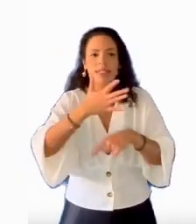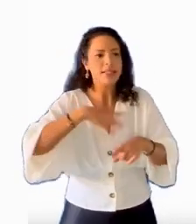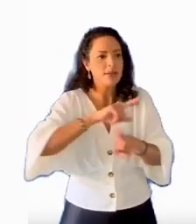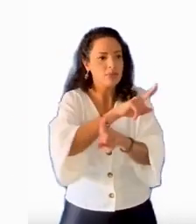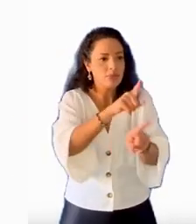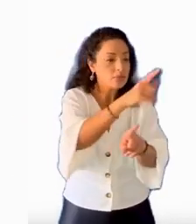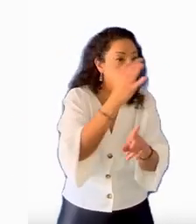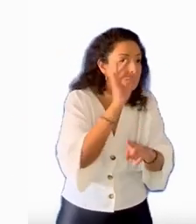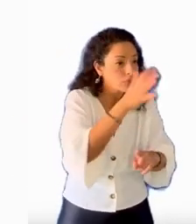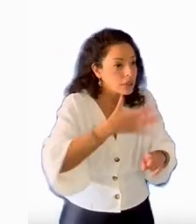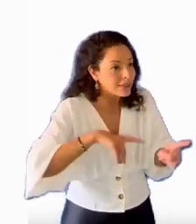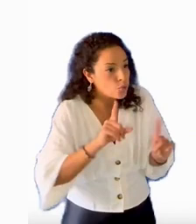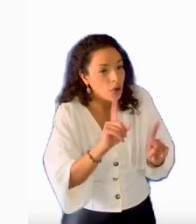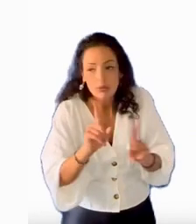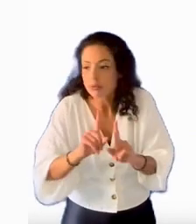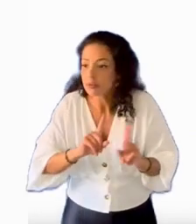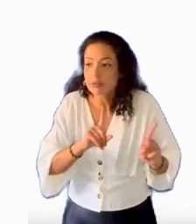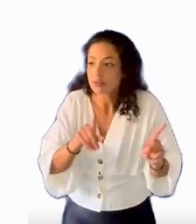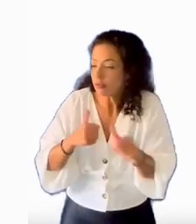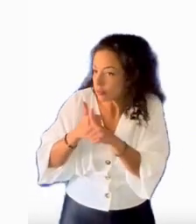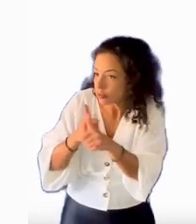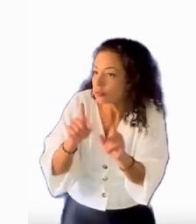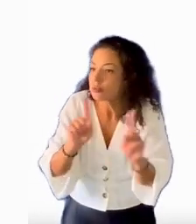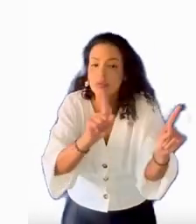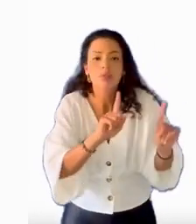to ask what they might also need.